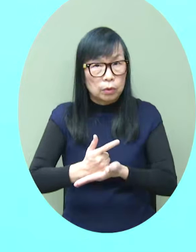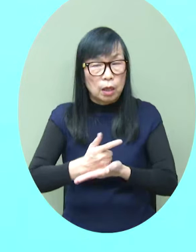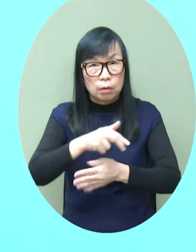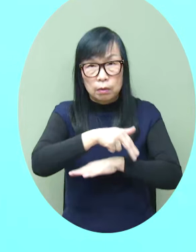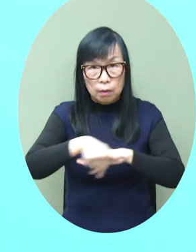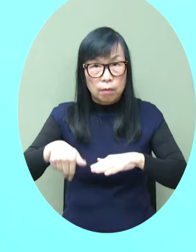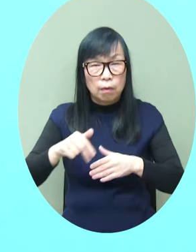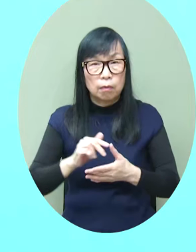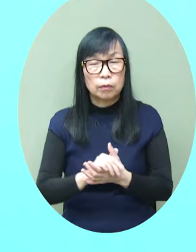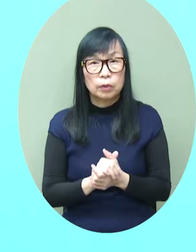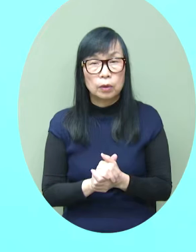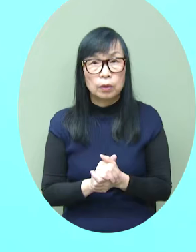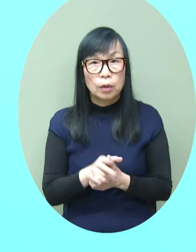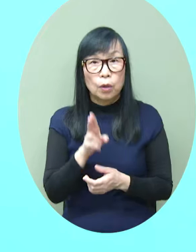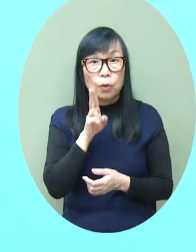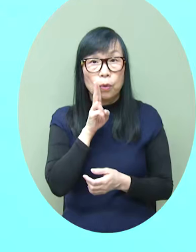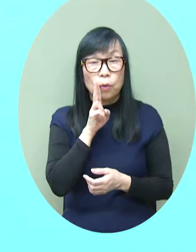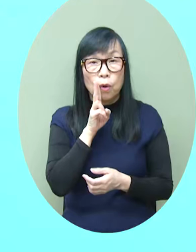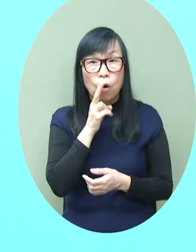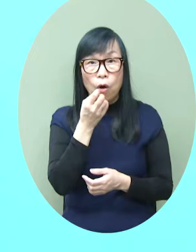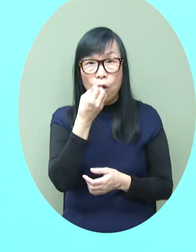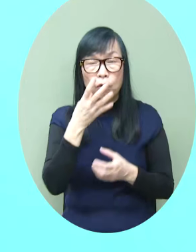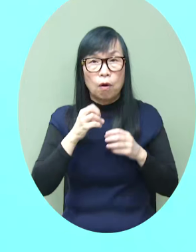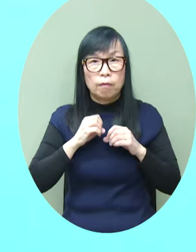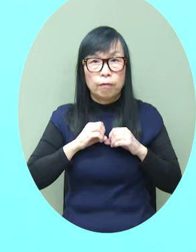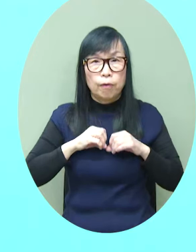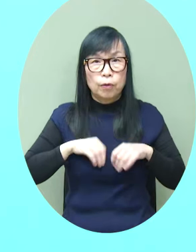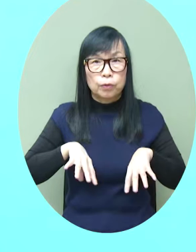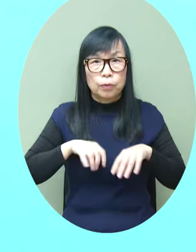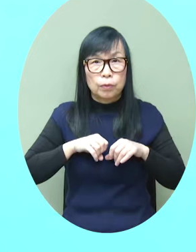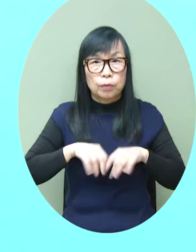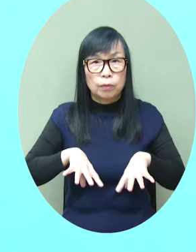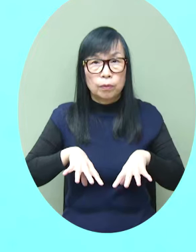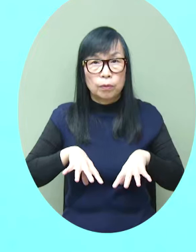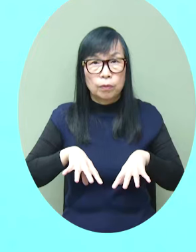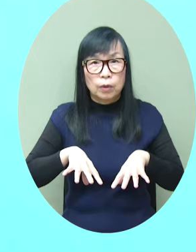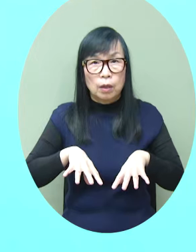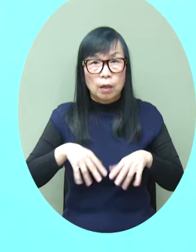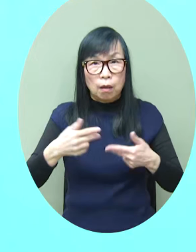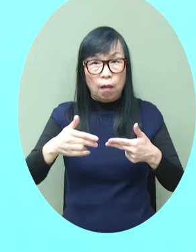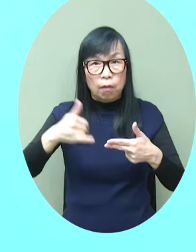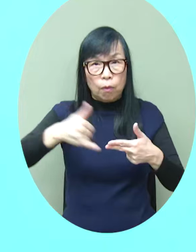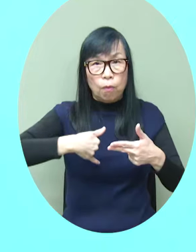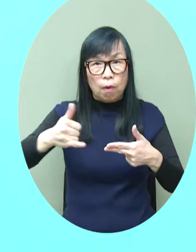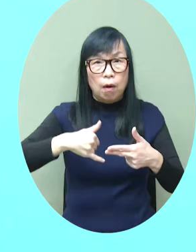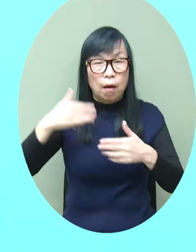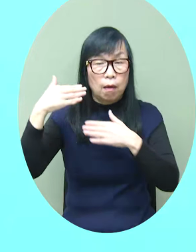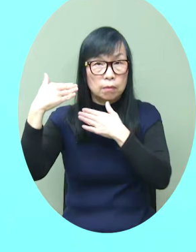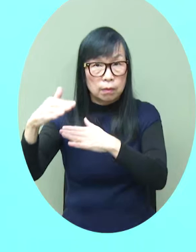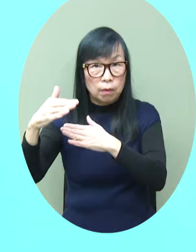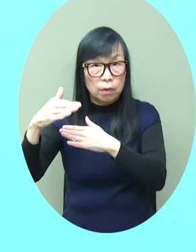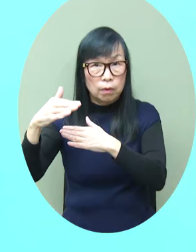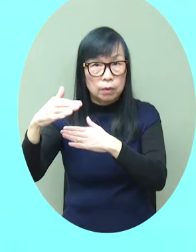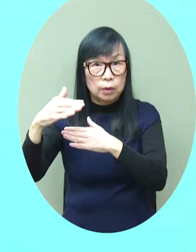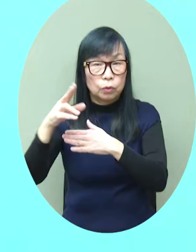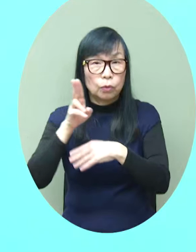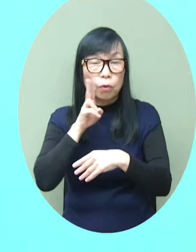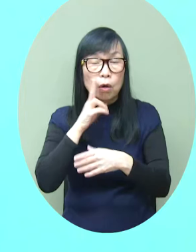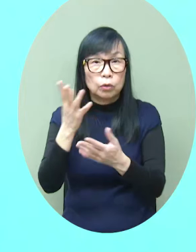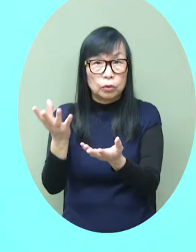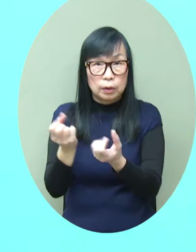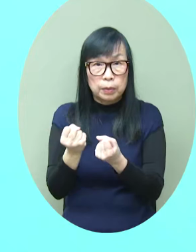loosen the border controls for people arriving from overseas, or adopt what other countries have